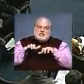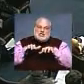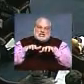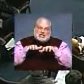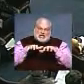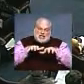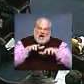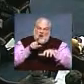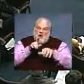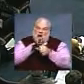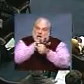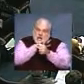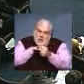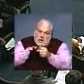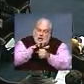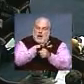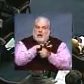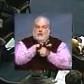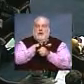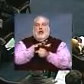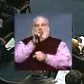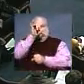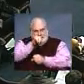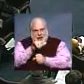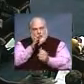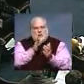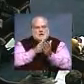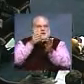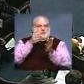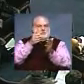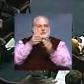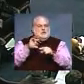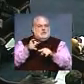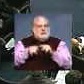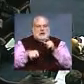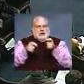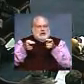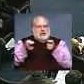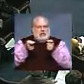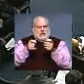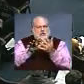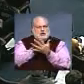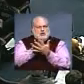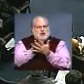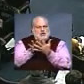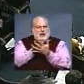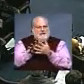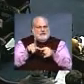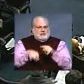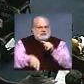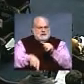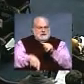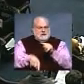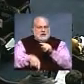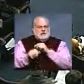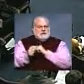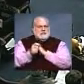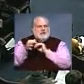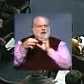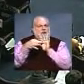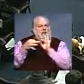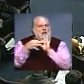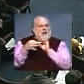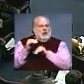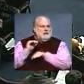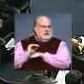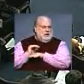one stretch of road that simply can't handle the traffic. There were several phrases that I heard tonight that I